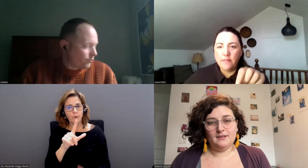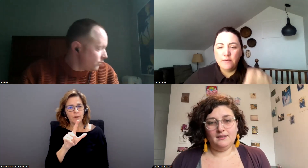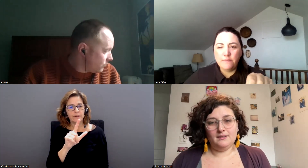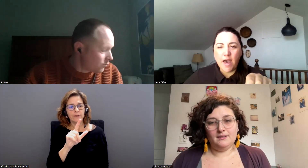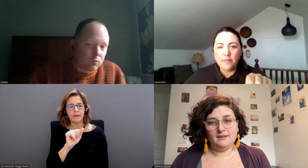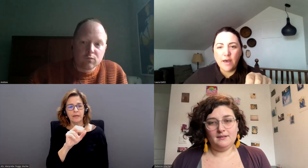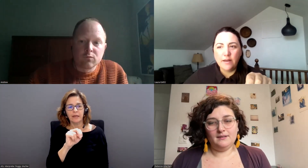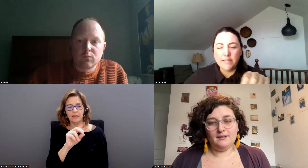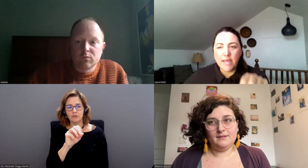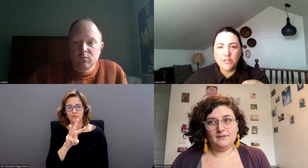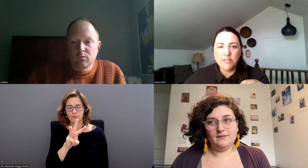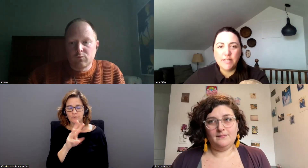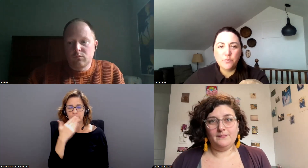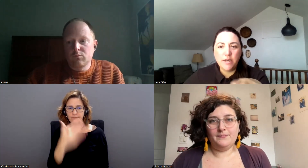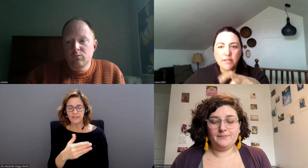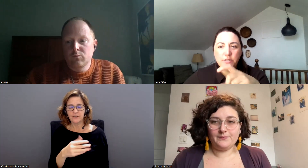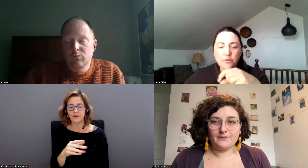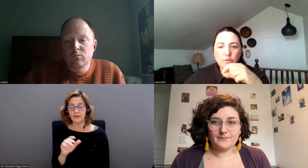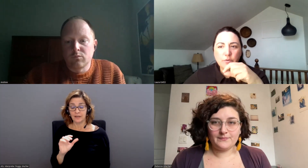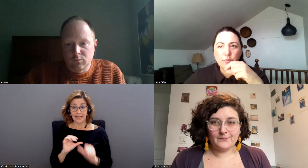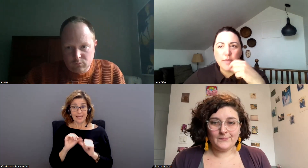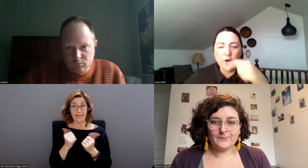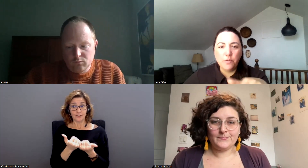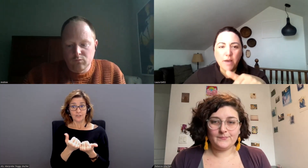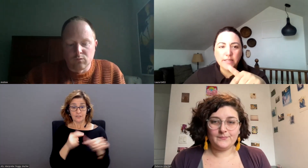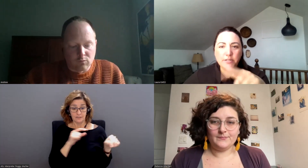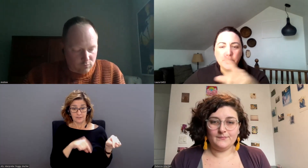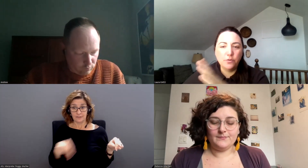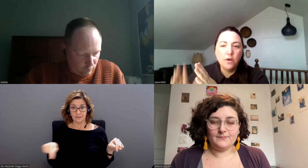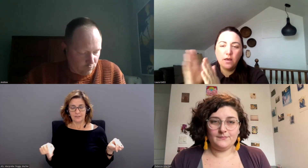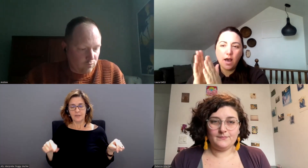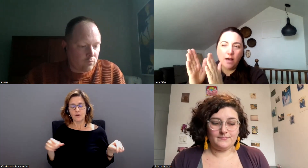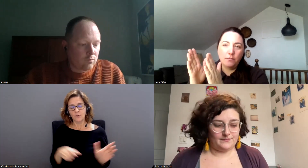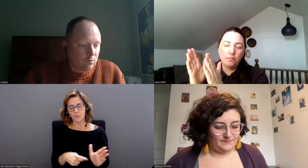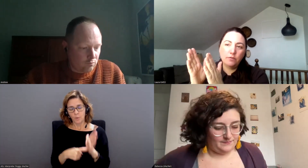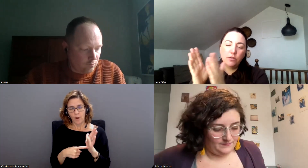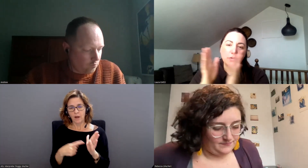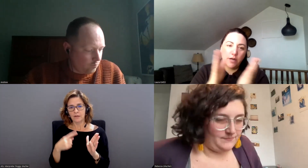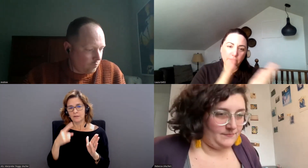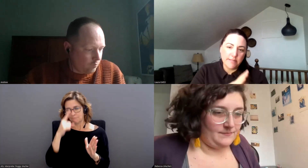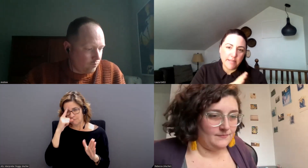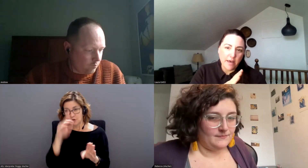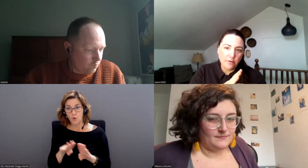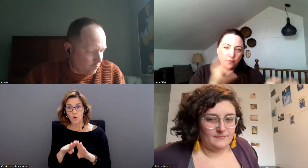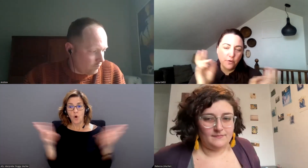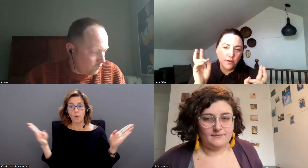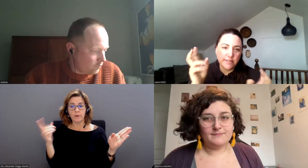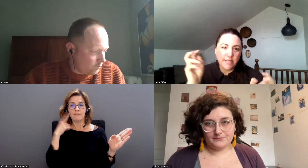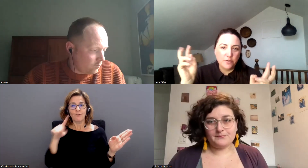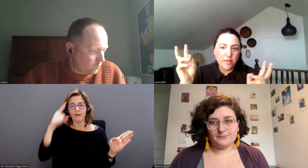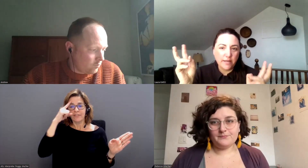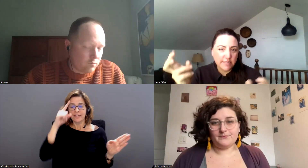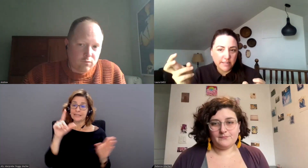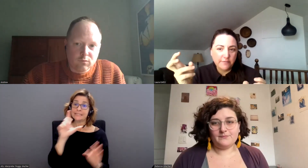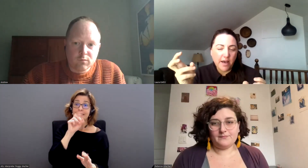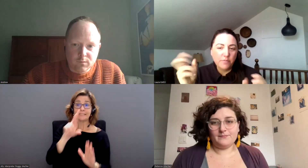sit on the fact that as agencies, we need to be open-minded to lowering the scale for the